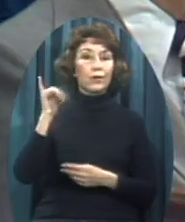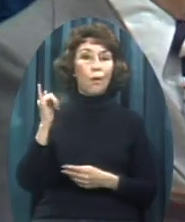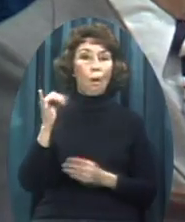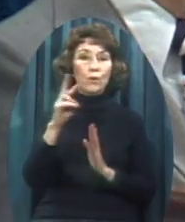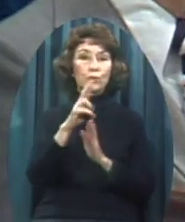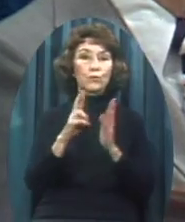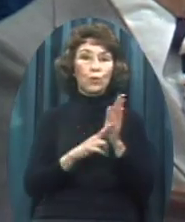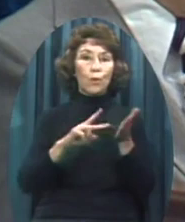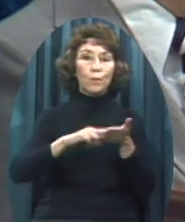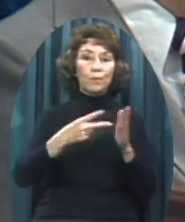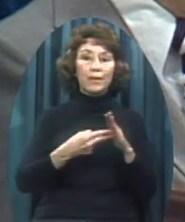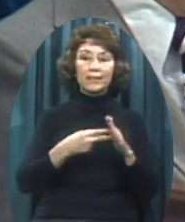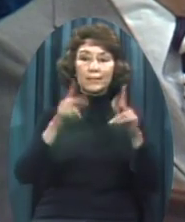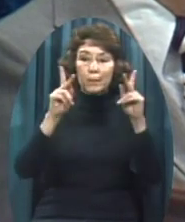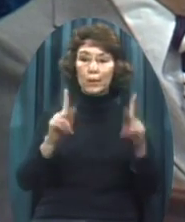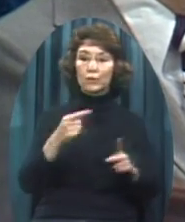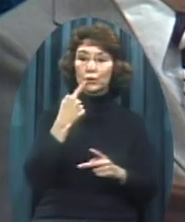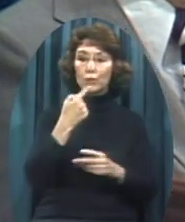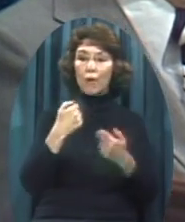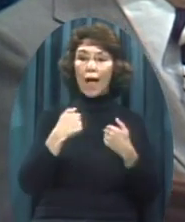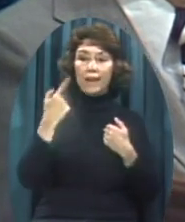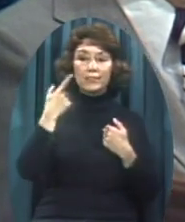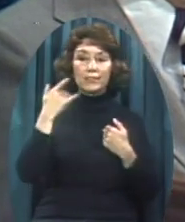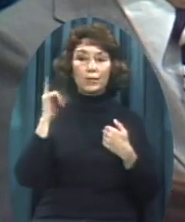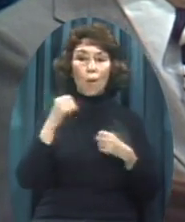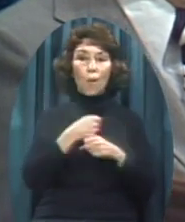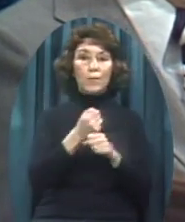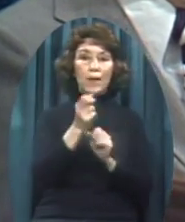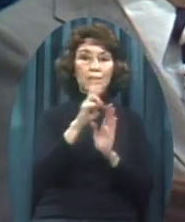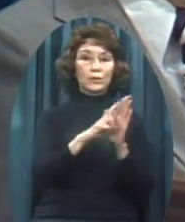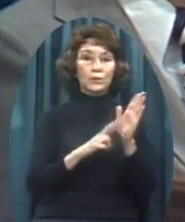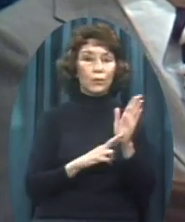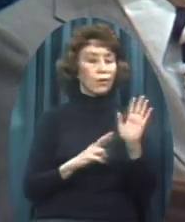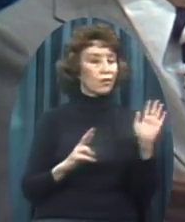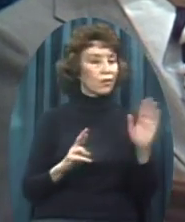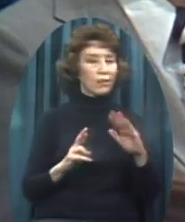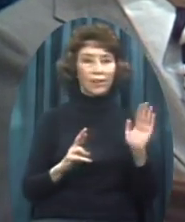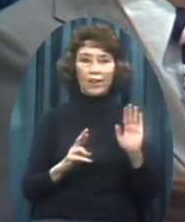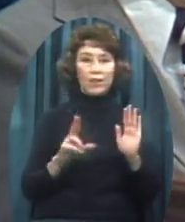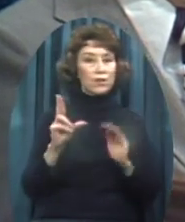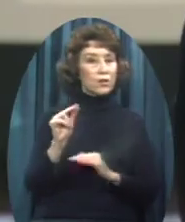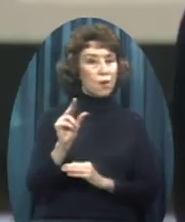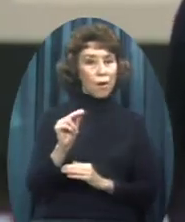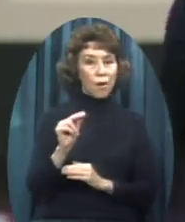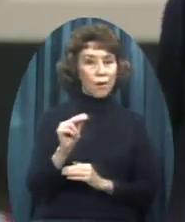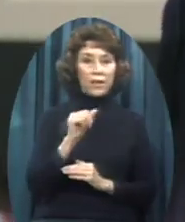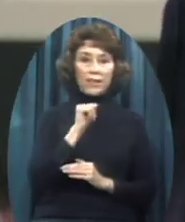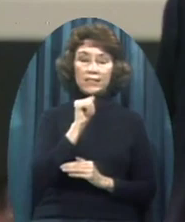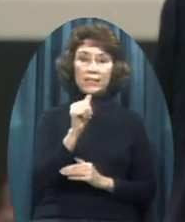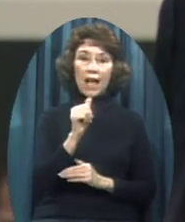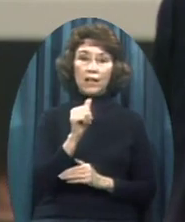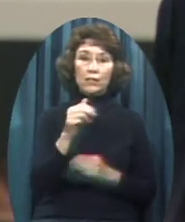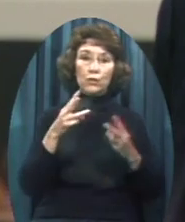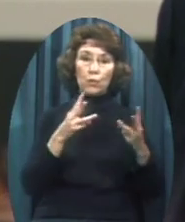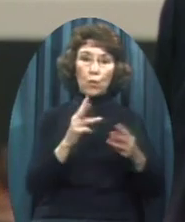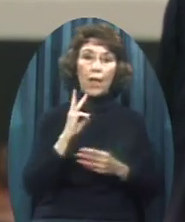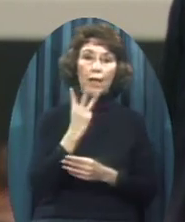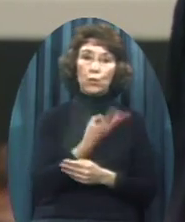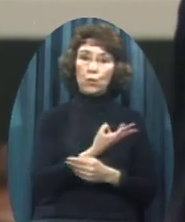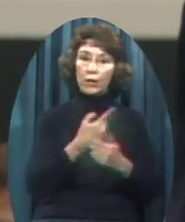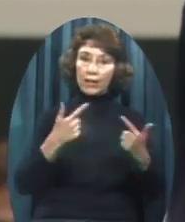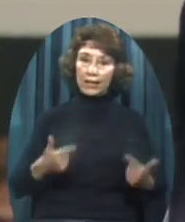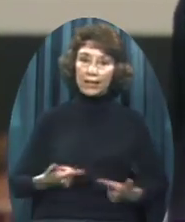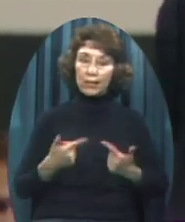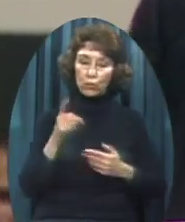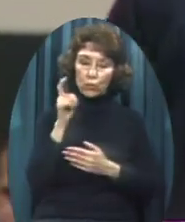Well, that may be true in the world, but it shouldn't be true in the way we live. Every one of us should treat